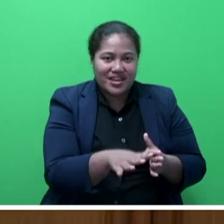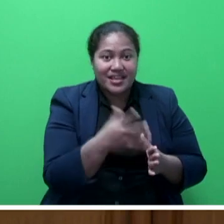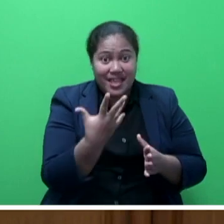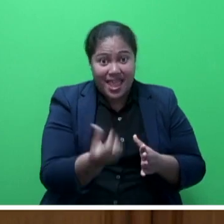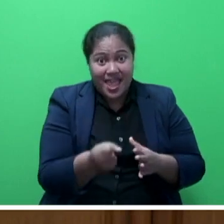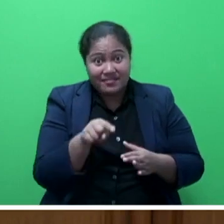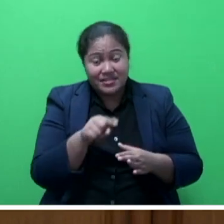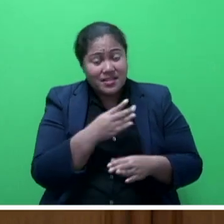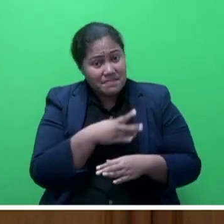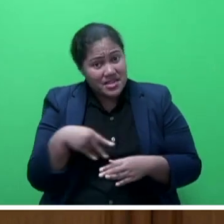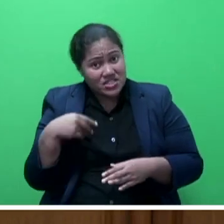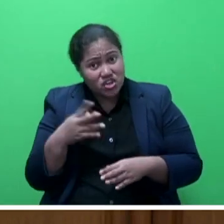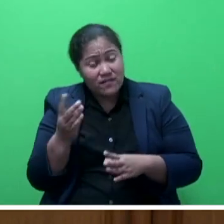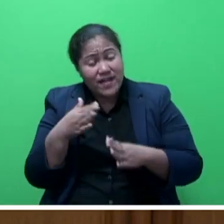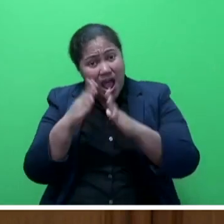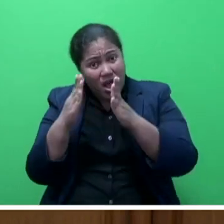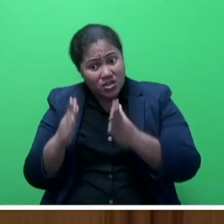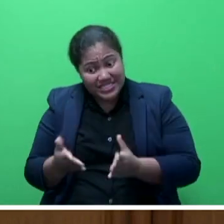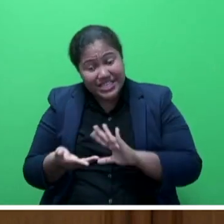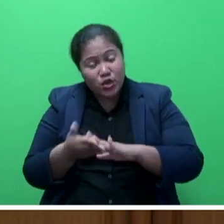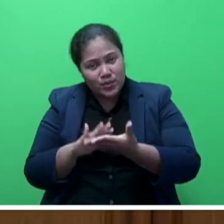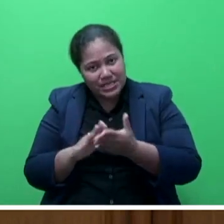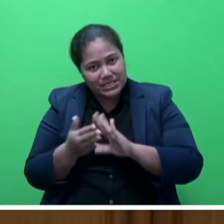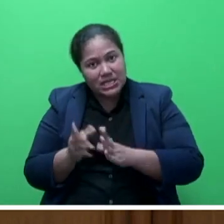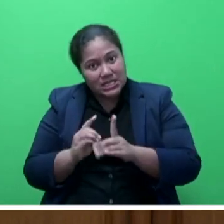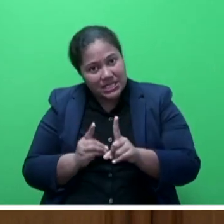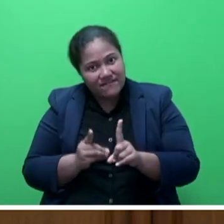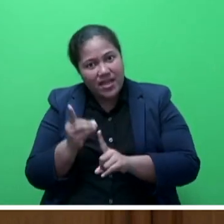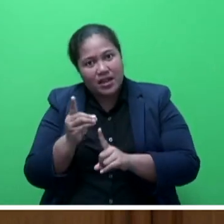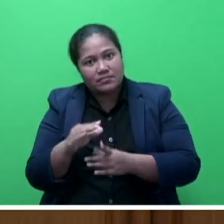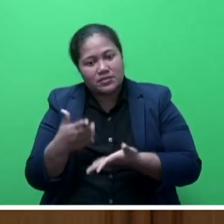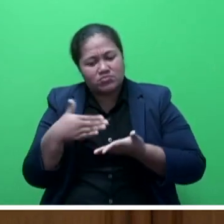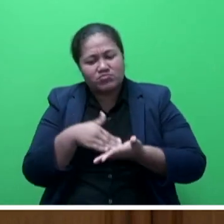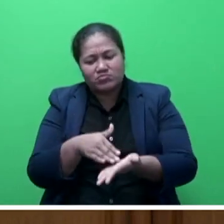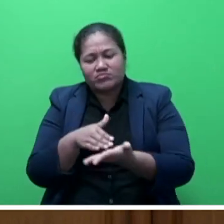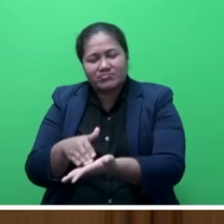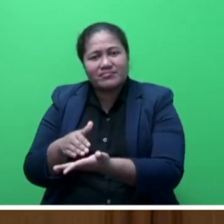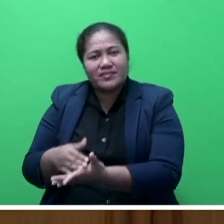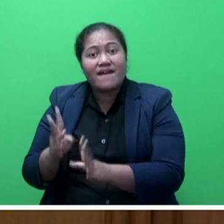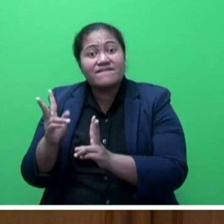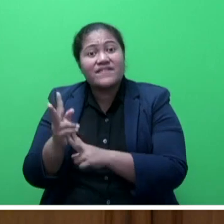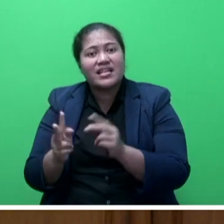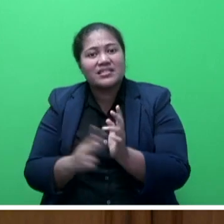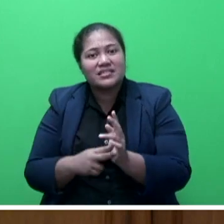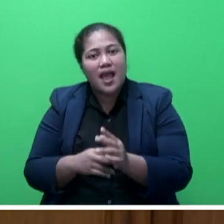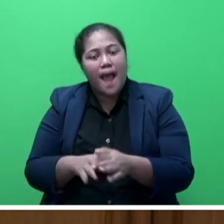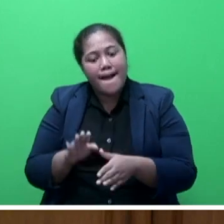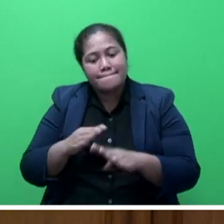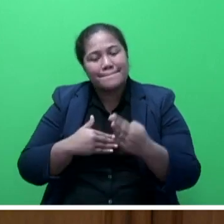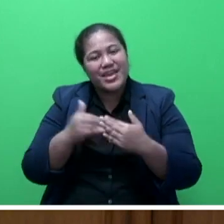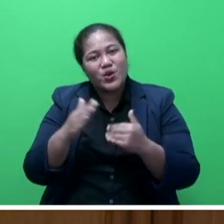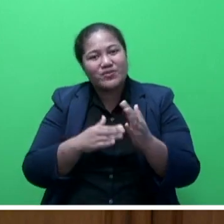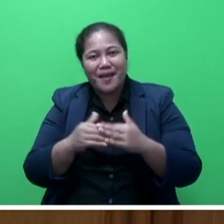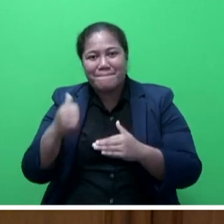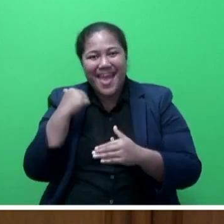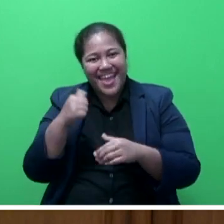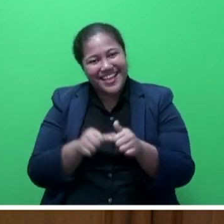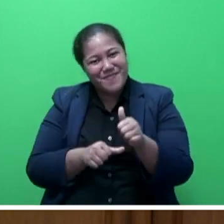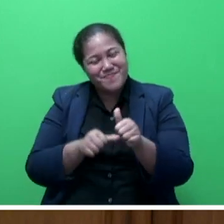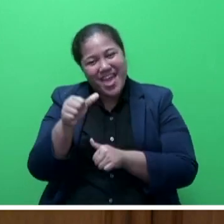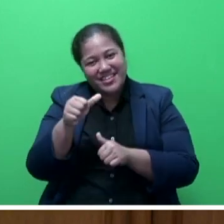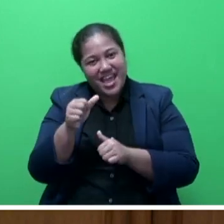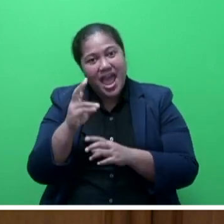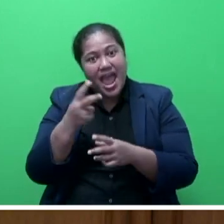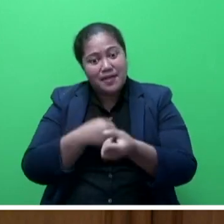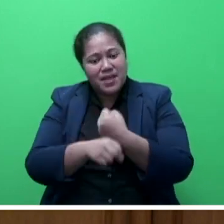the Ministry of Housing and Community Development, to help the villages to build back better and stronger with